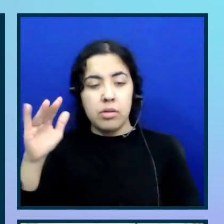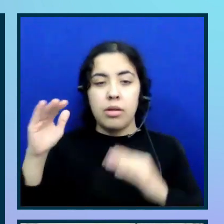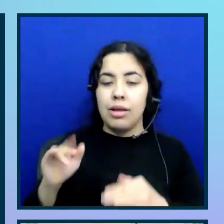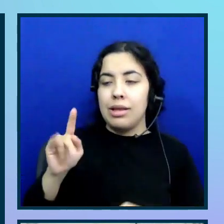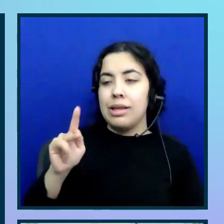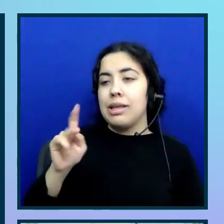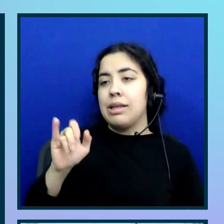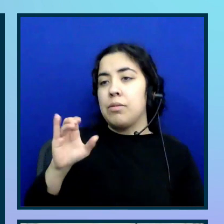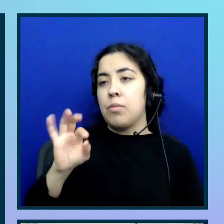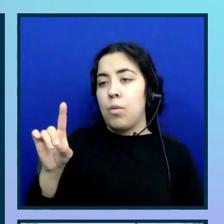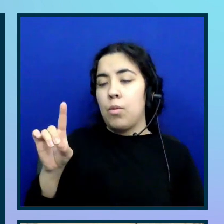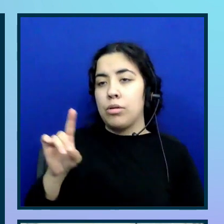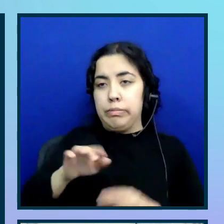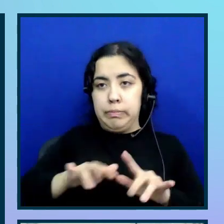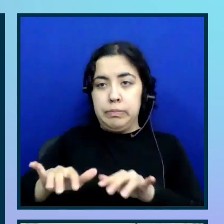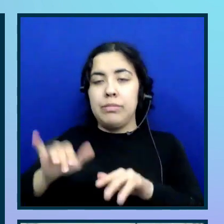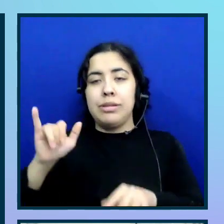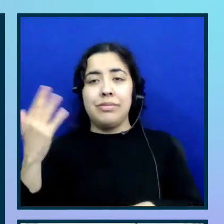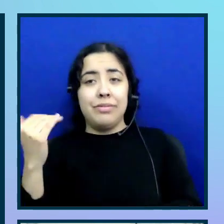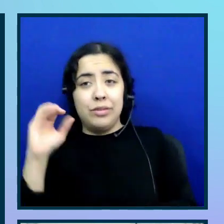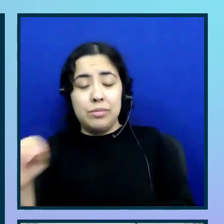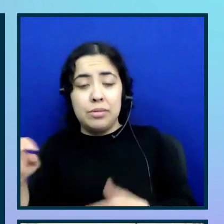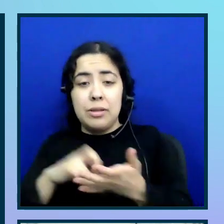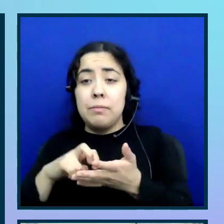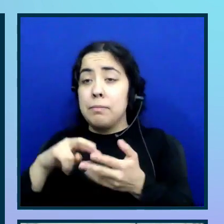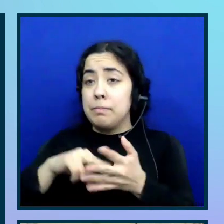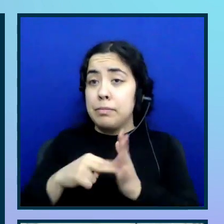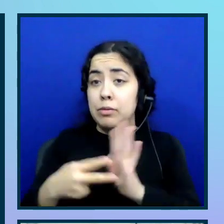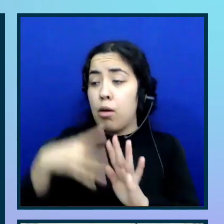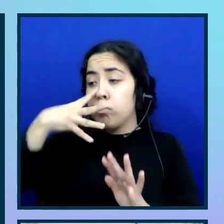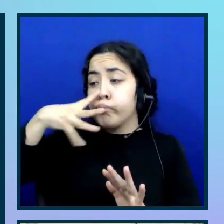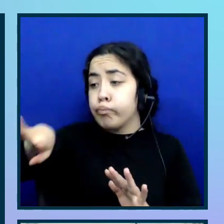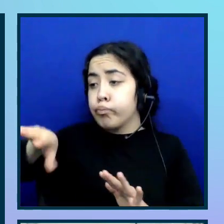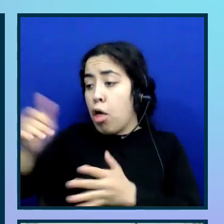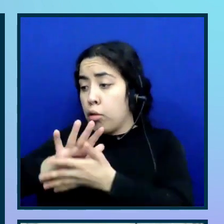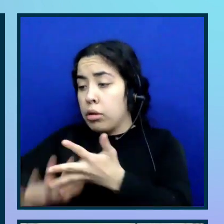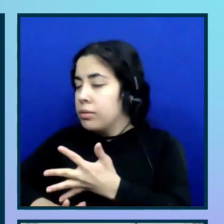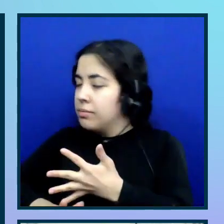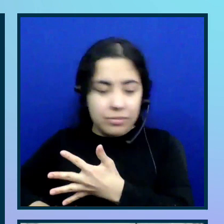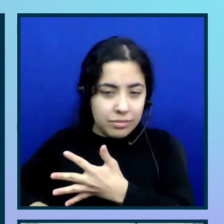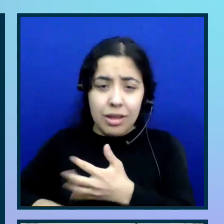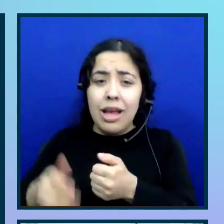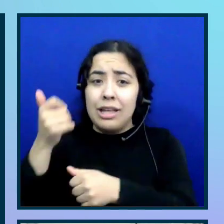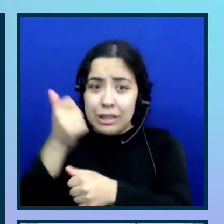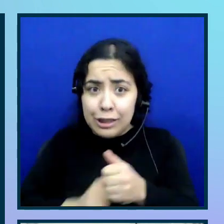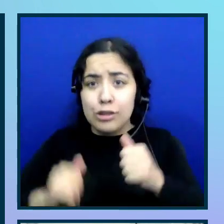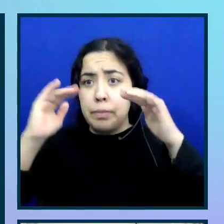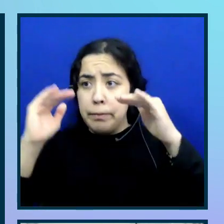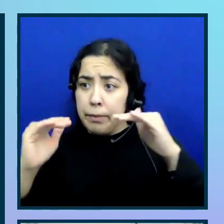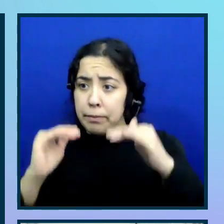is 15%. That doesn't mean don't do the others, because every one of these that you can stop in